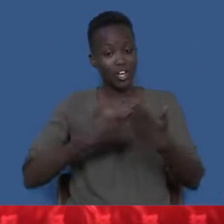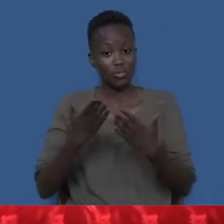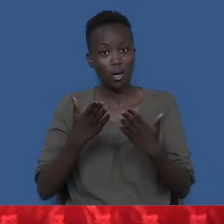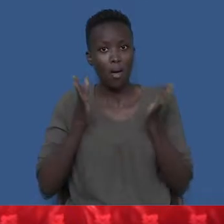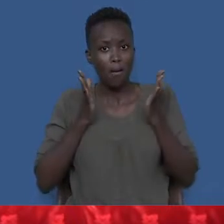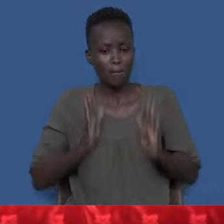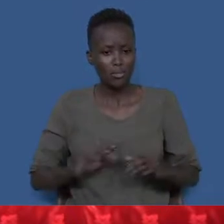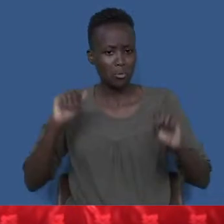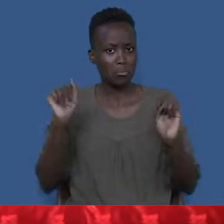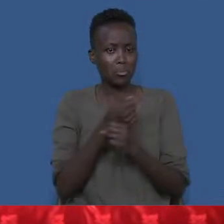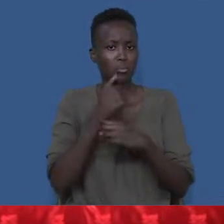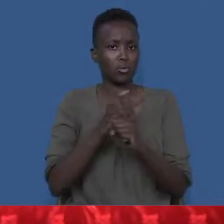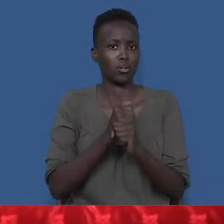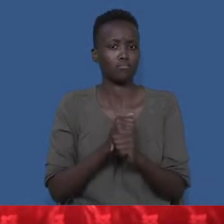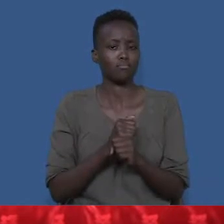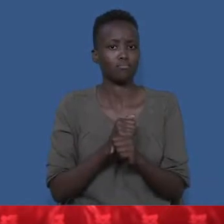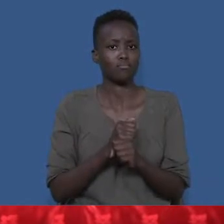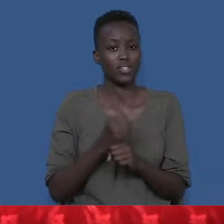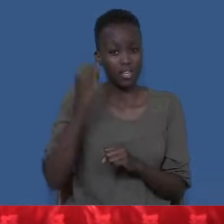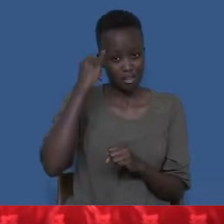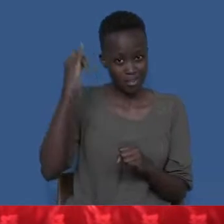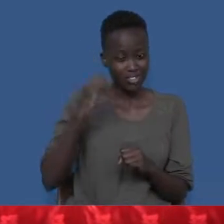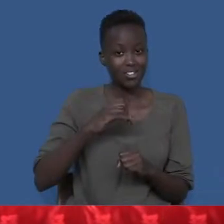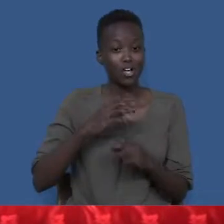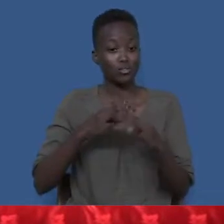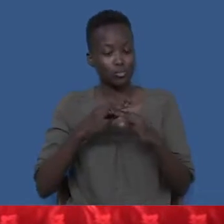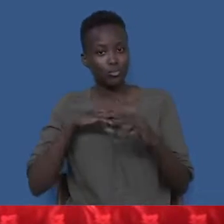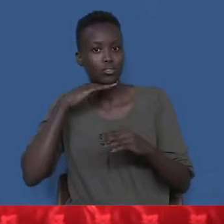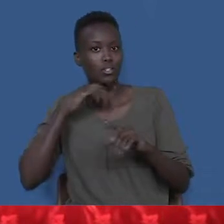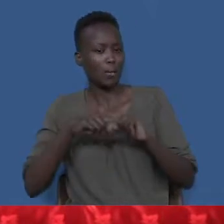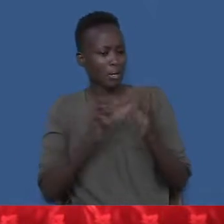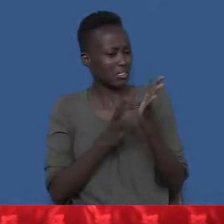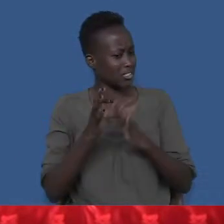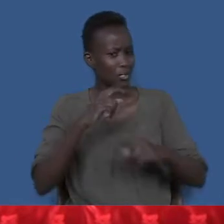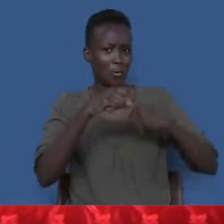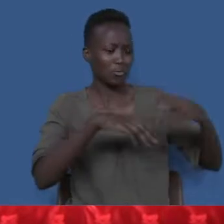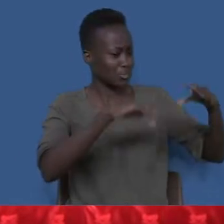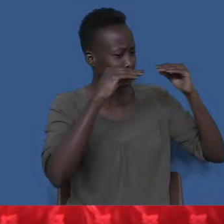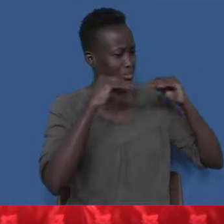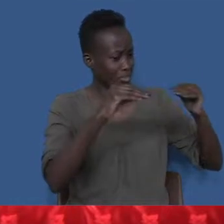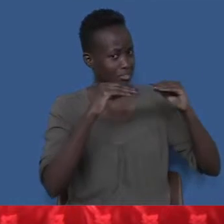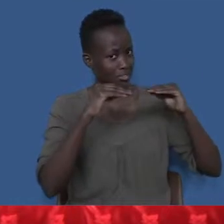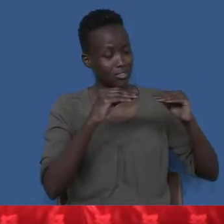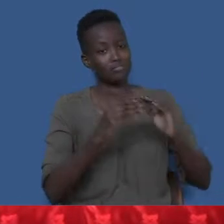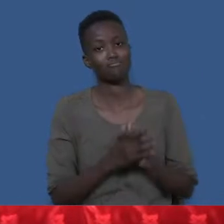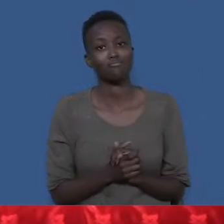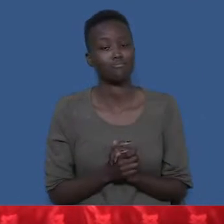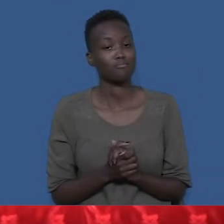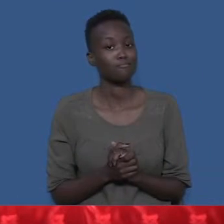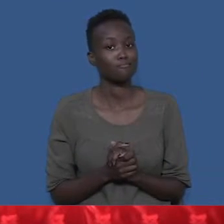one can work. Imagine death is looming, but the Lord continues to teach.